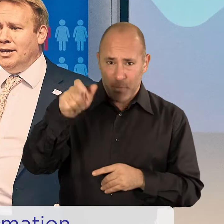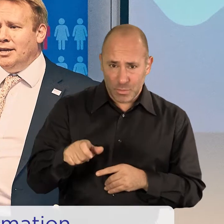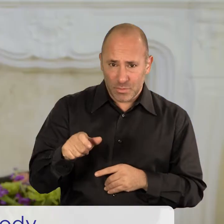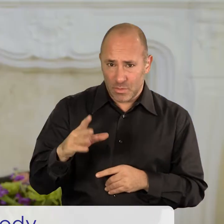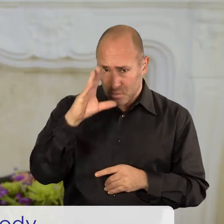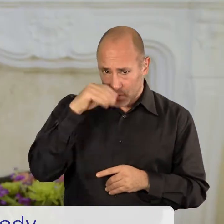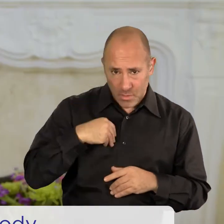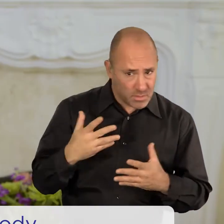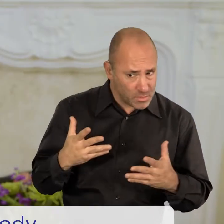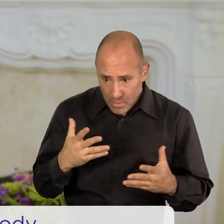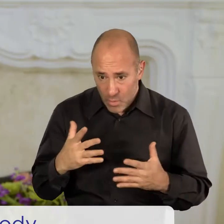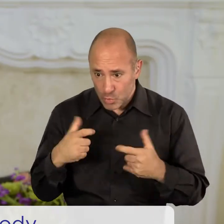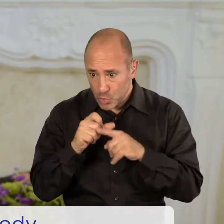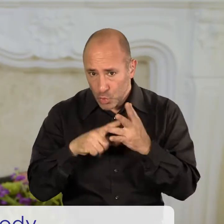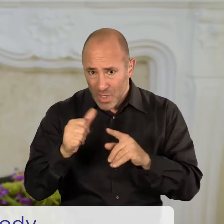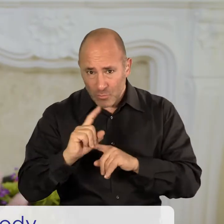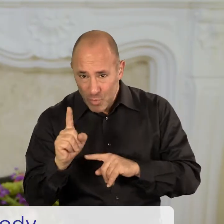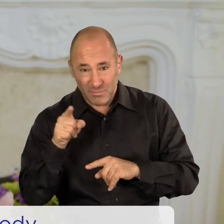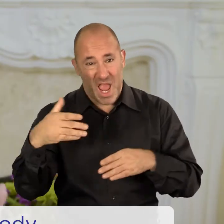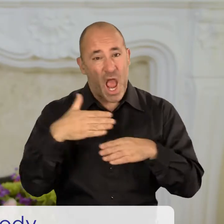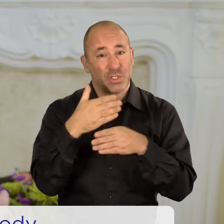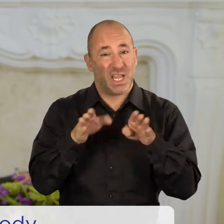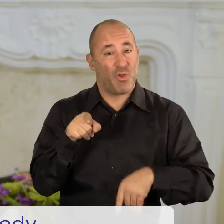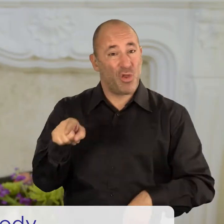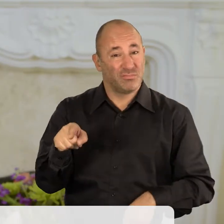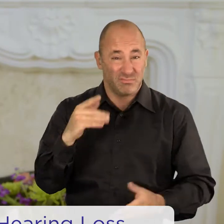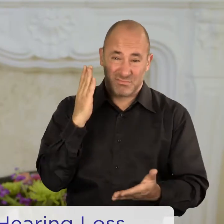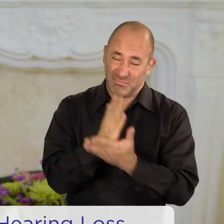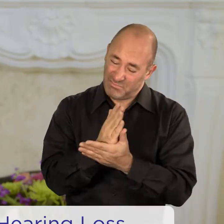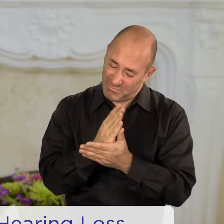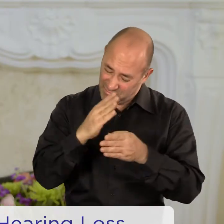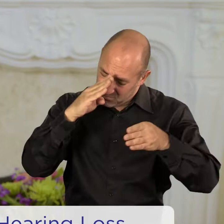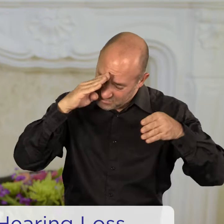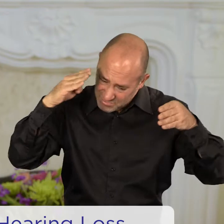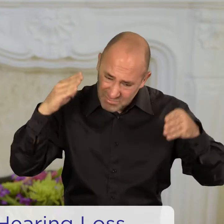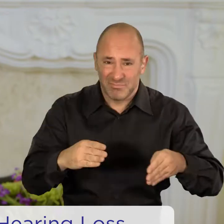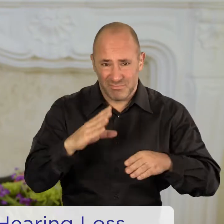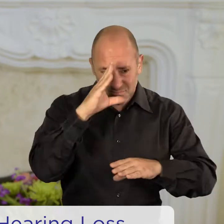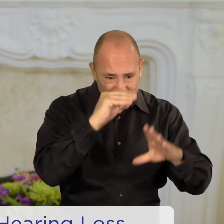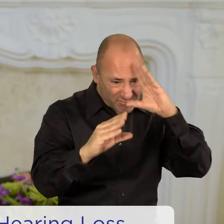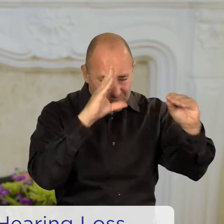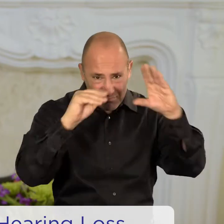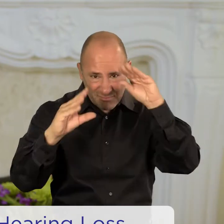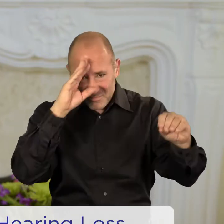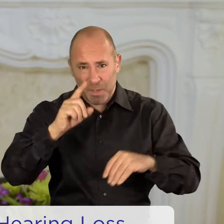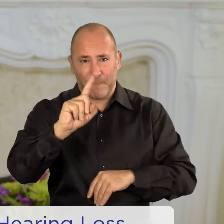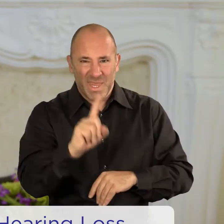the fingertips. We all need somebody to point us in the right direction. And that is what Action on Hearing Loss